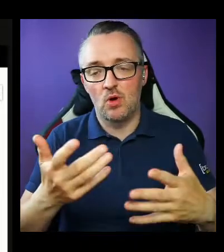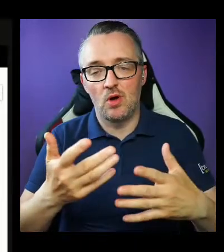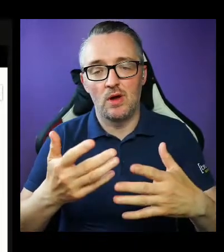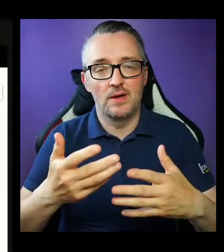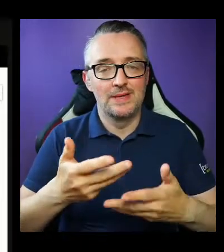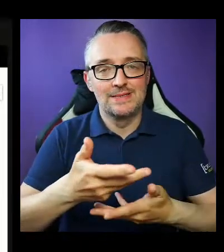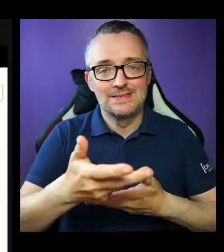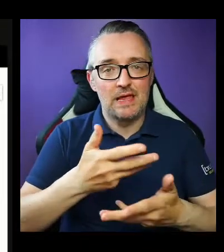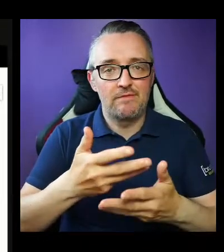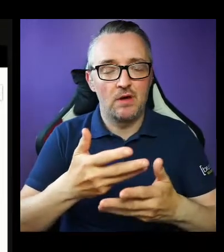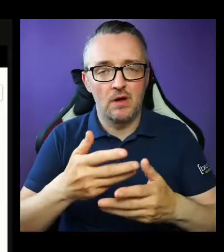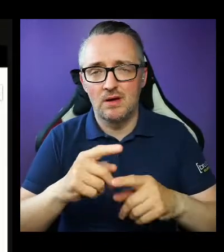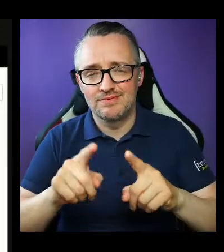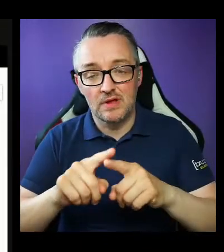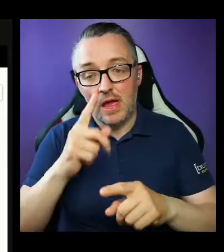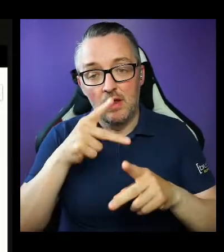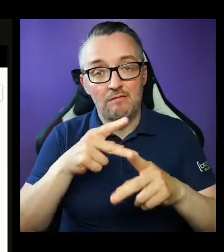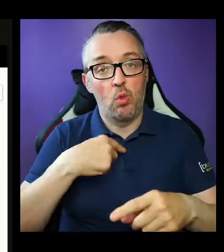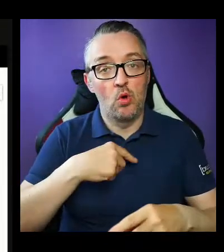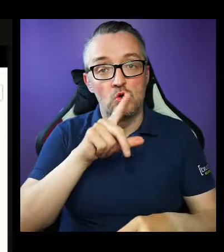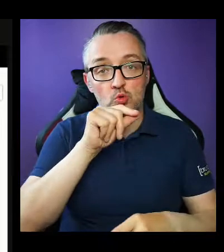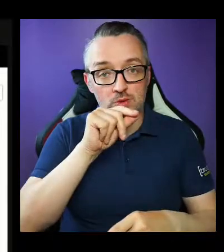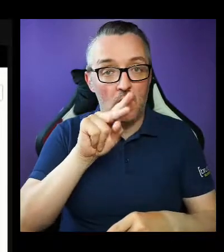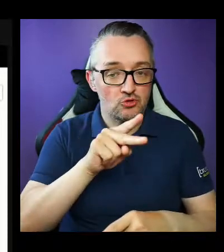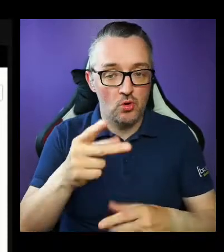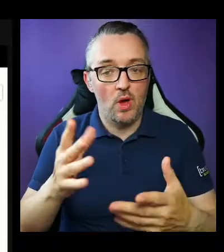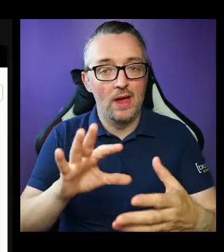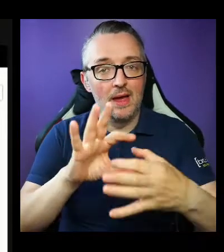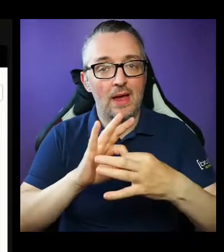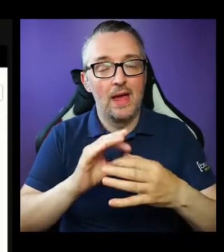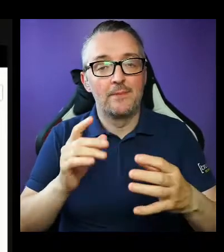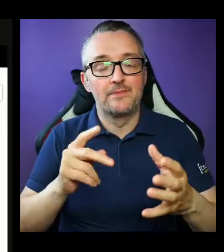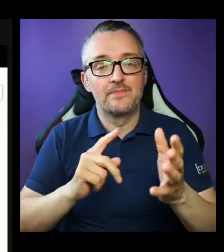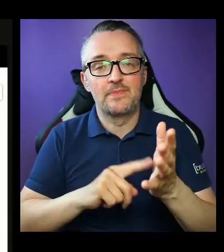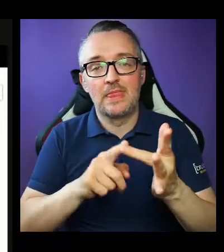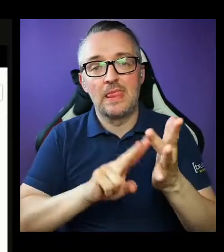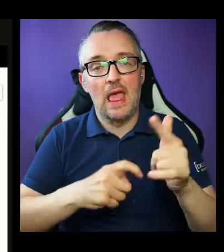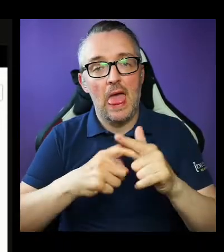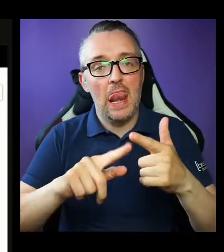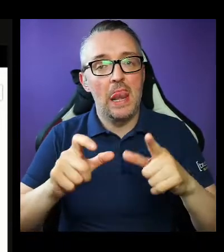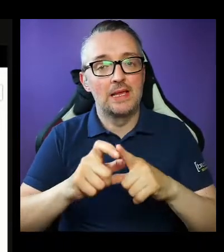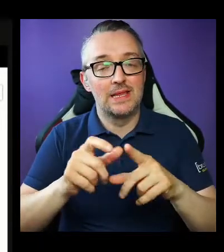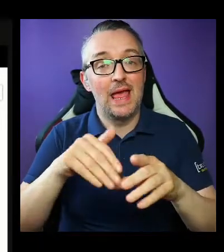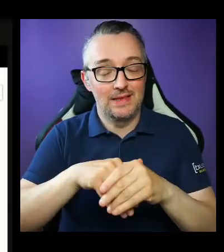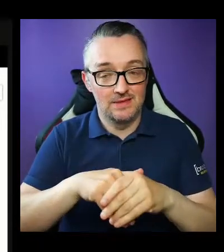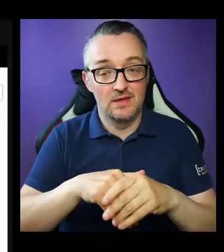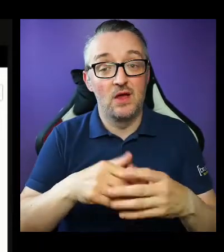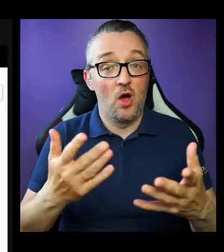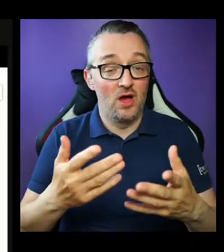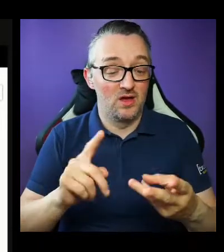matter, please follow me on Twitter or connect on LinkedIn. Or if you want to see what I'm doing in my free time, you can